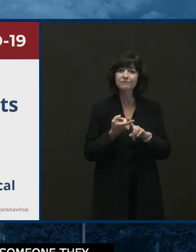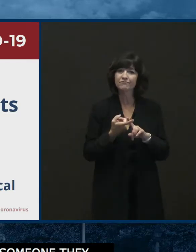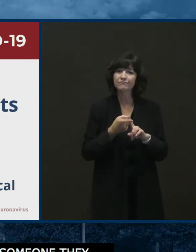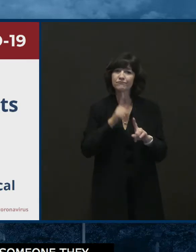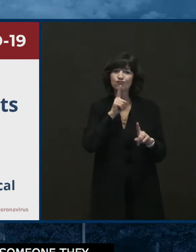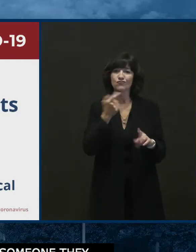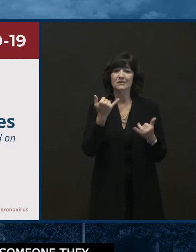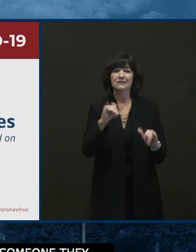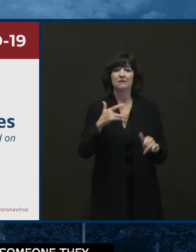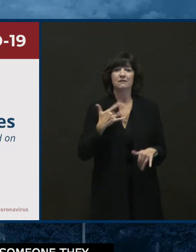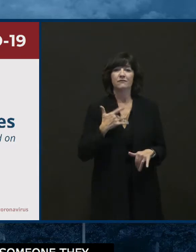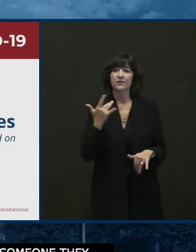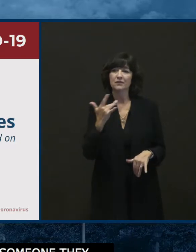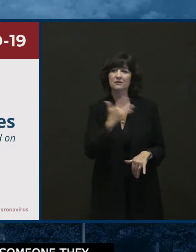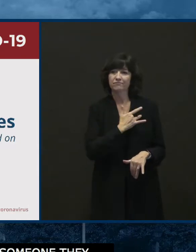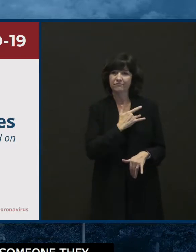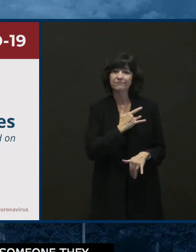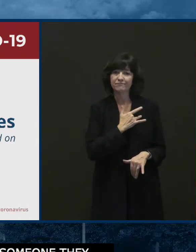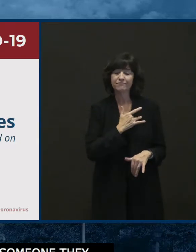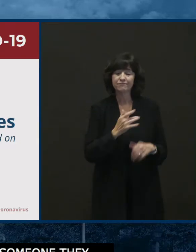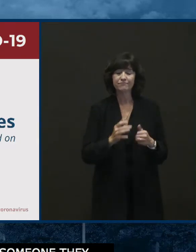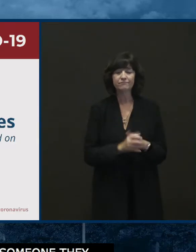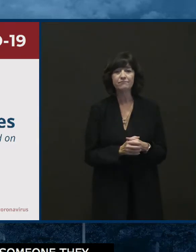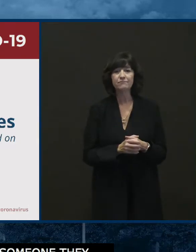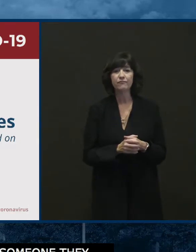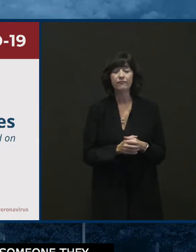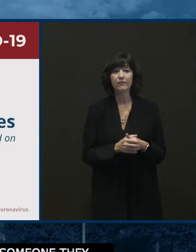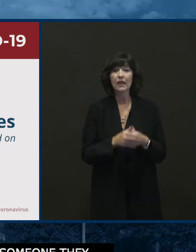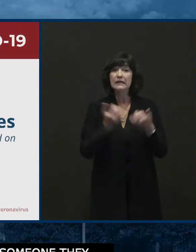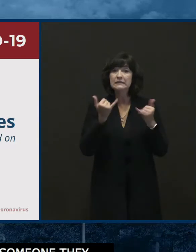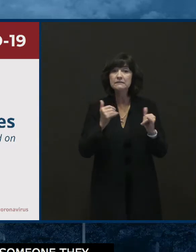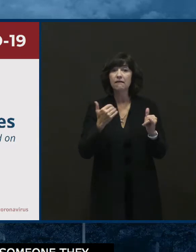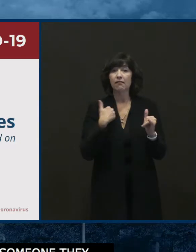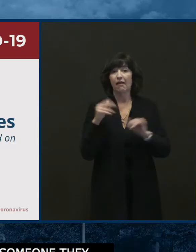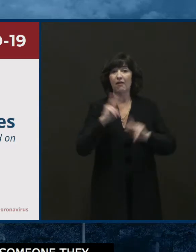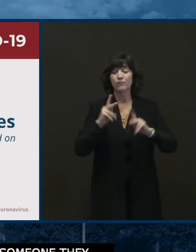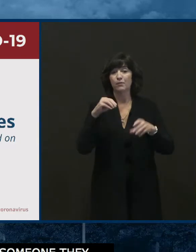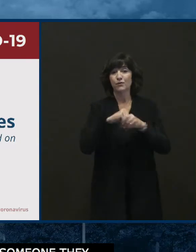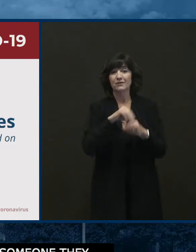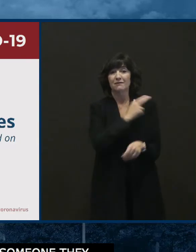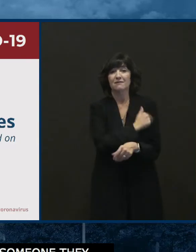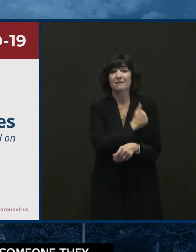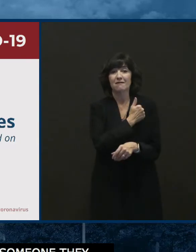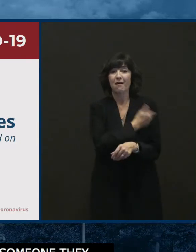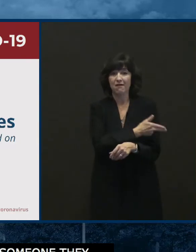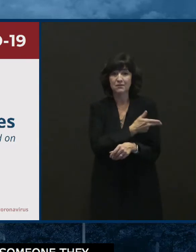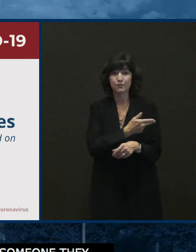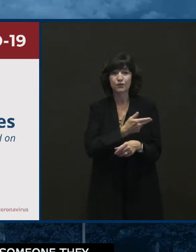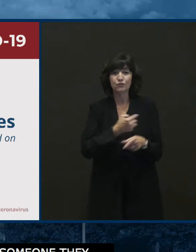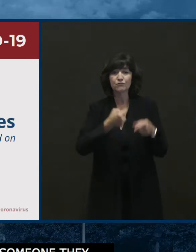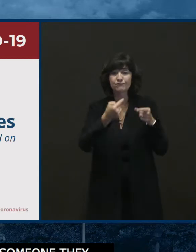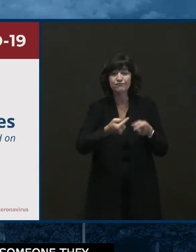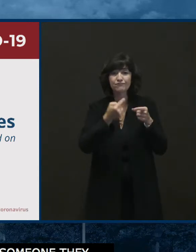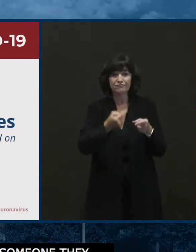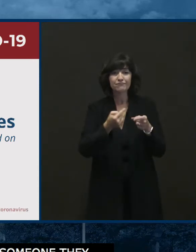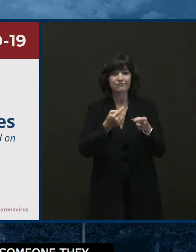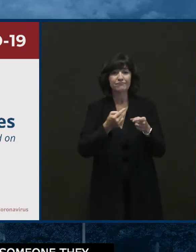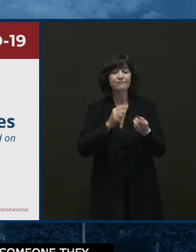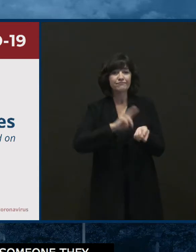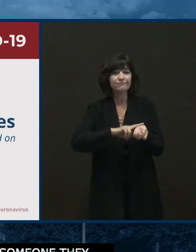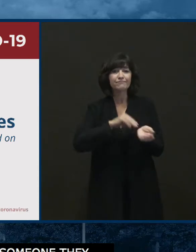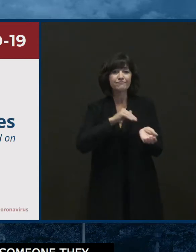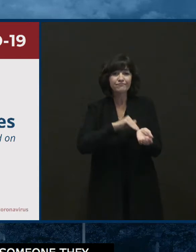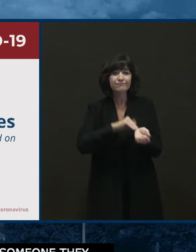87 that are currently hospitalized, and we'll take a look at that. So just over 11,000